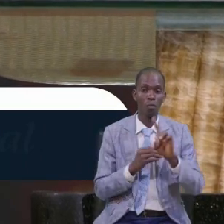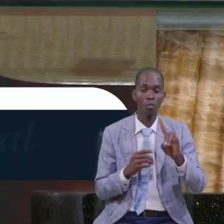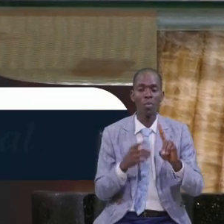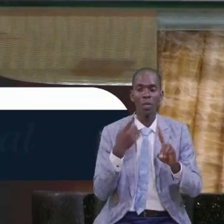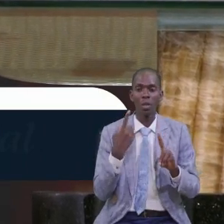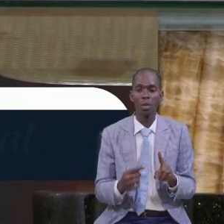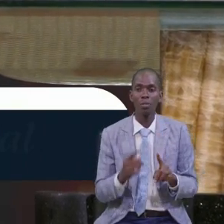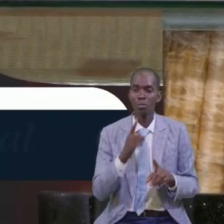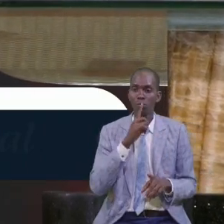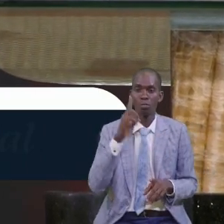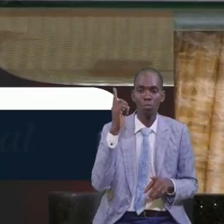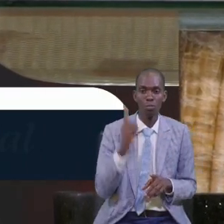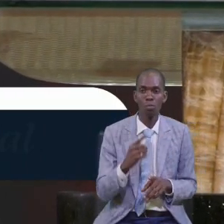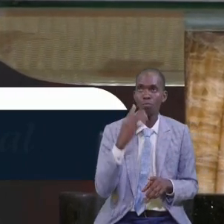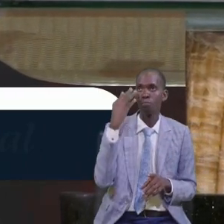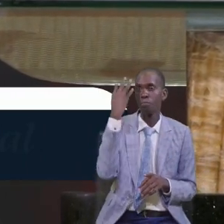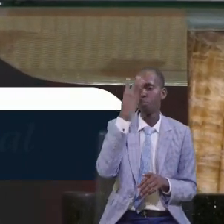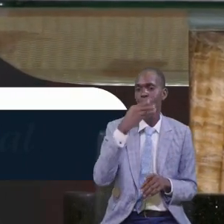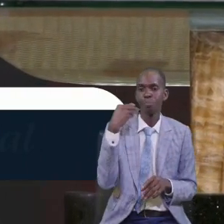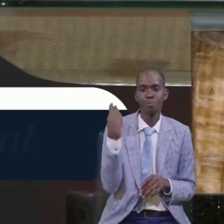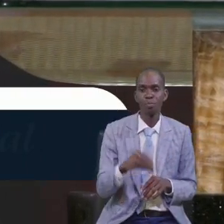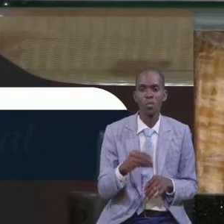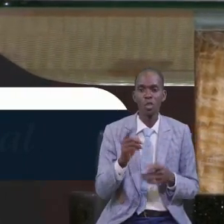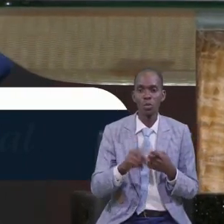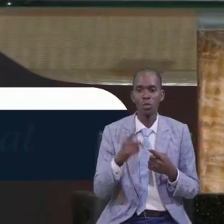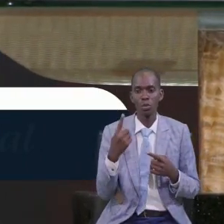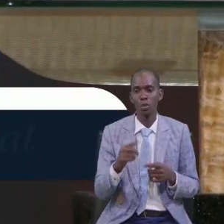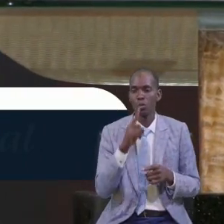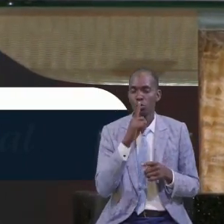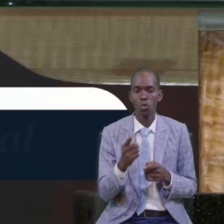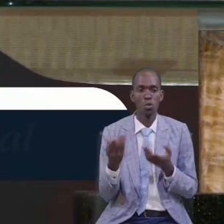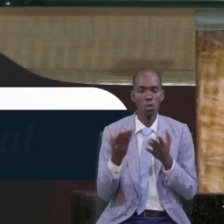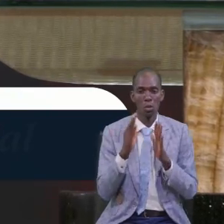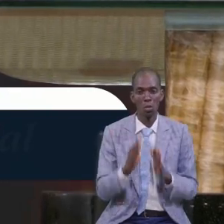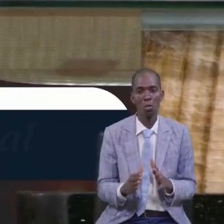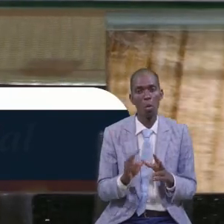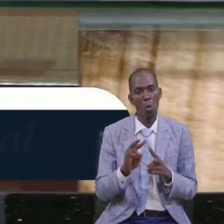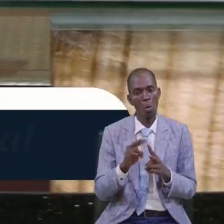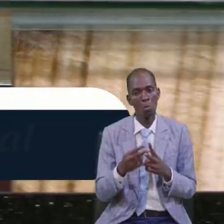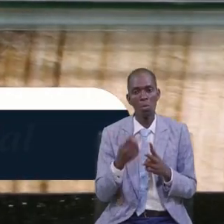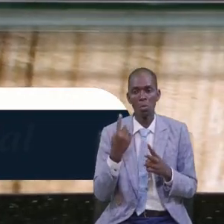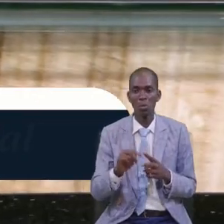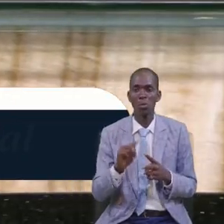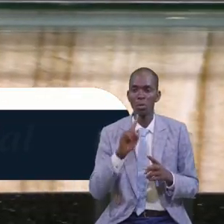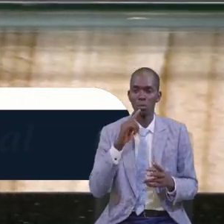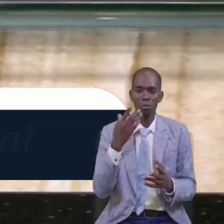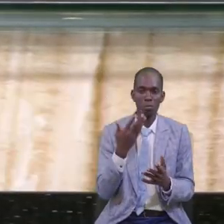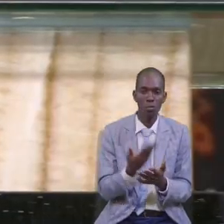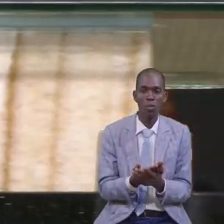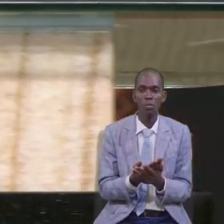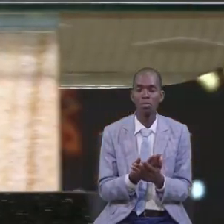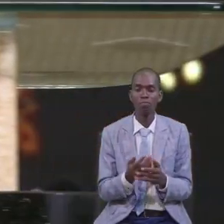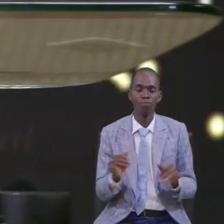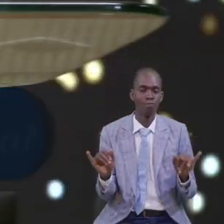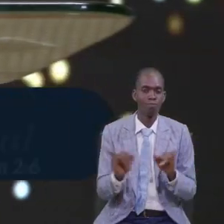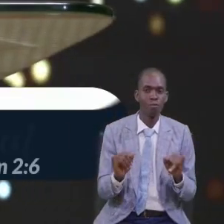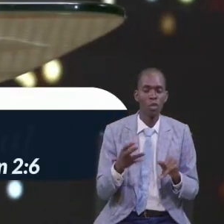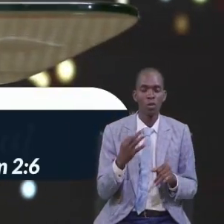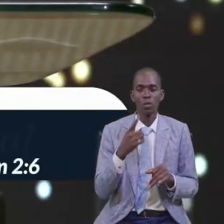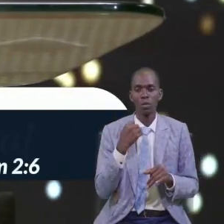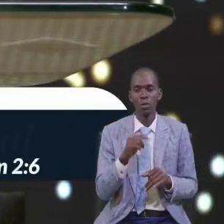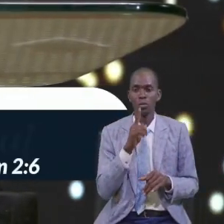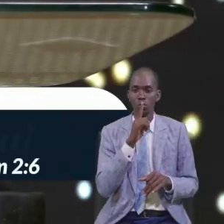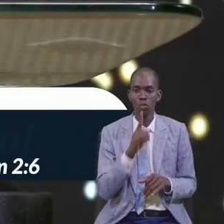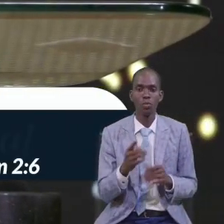affirmed semblance to the true servant. In Luke chapter 22, Luke